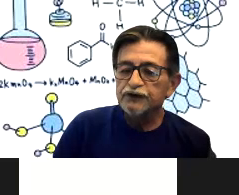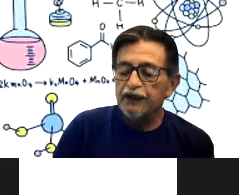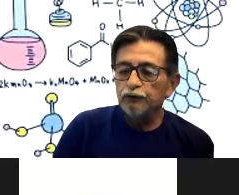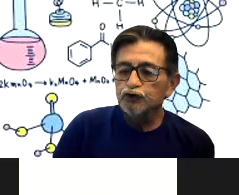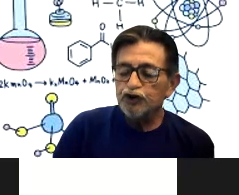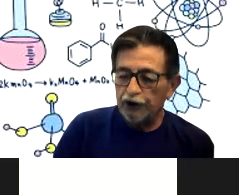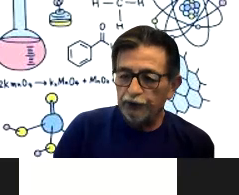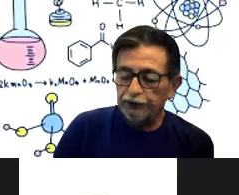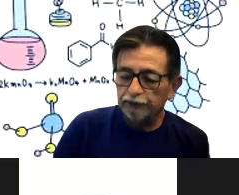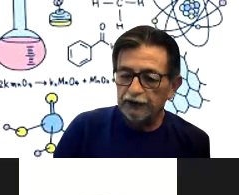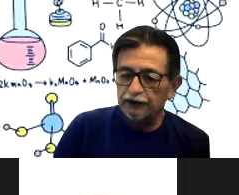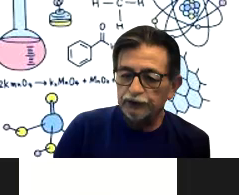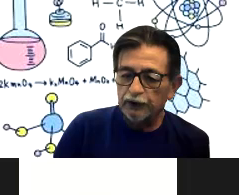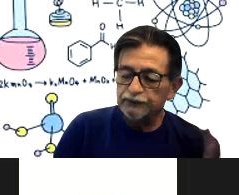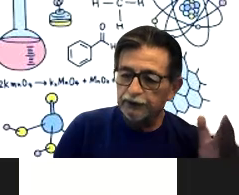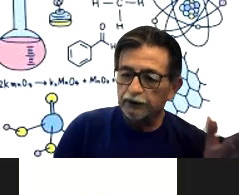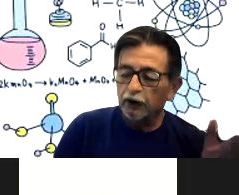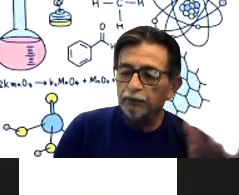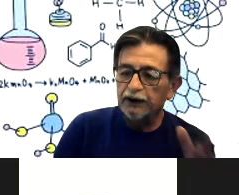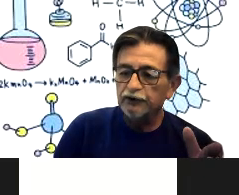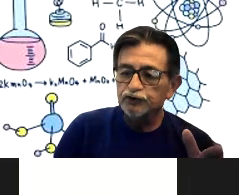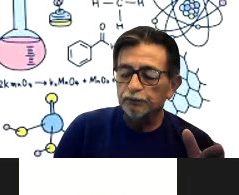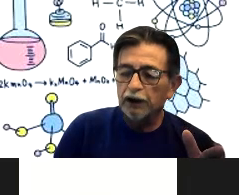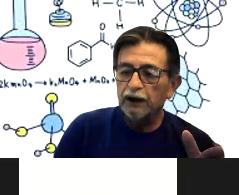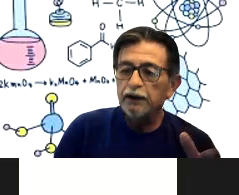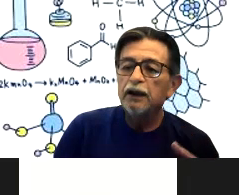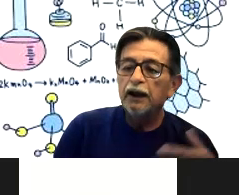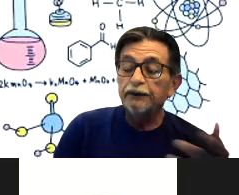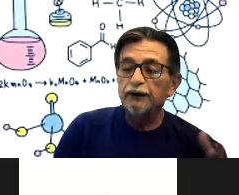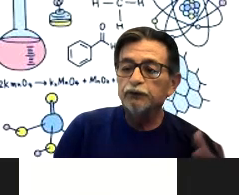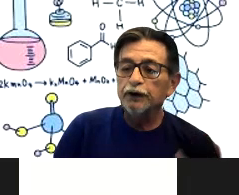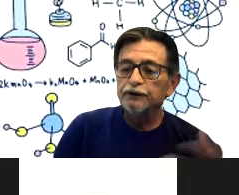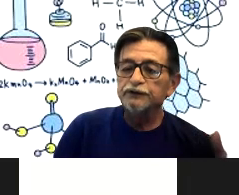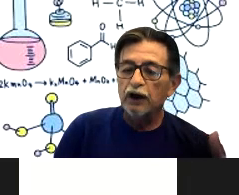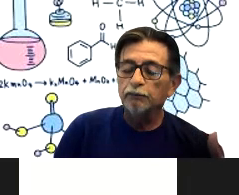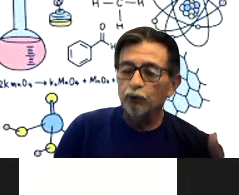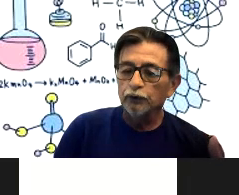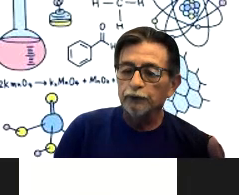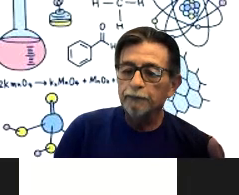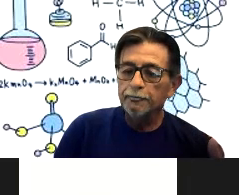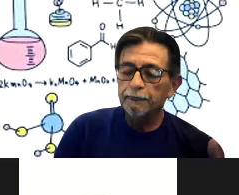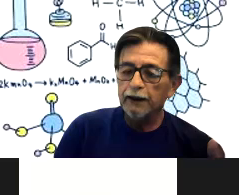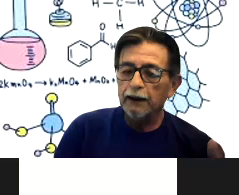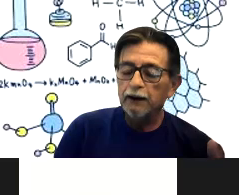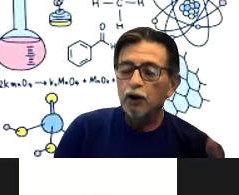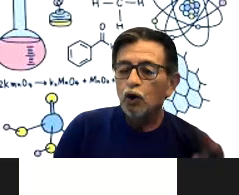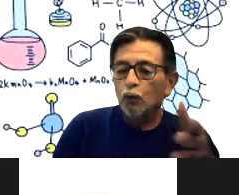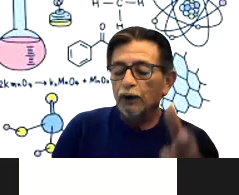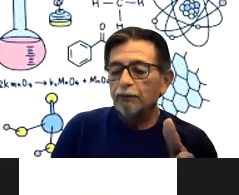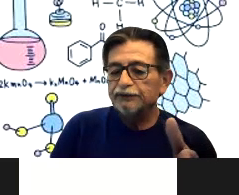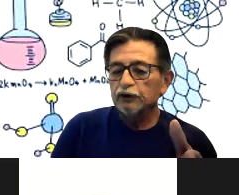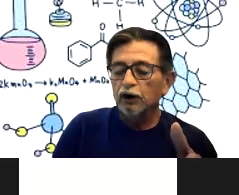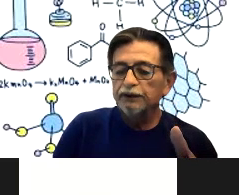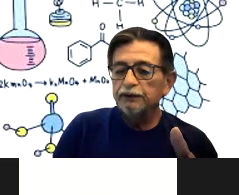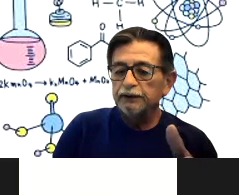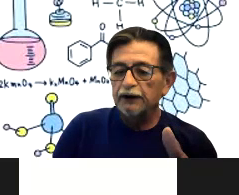therefore, there's an equal sharing of electrons in a carbon-hydrogen bond, and therefore it is nonpolar, okay?